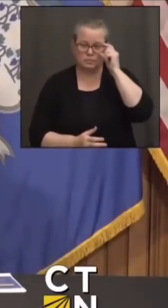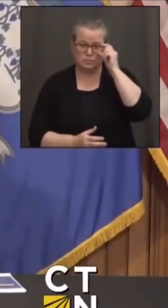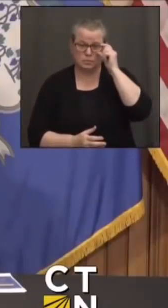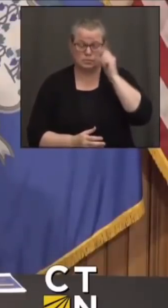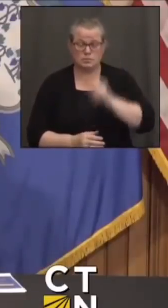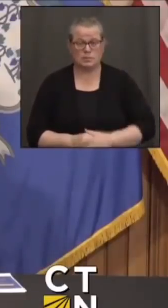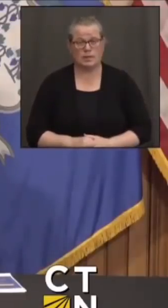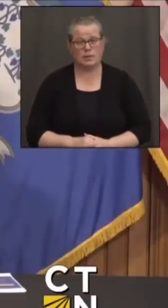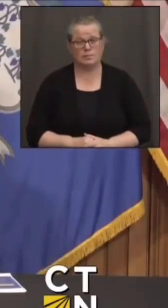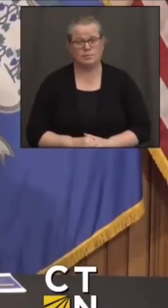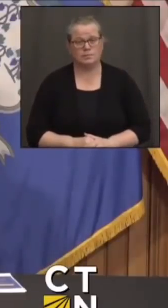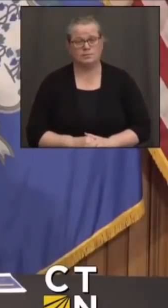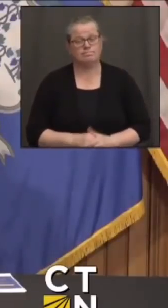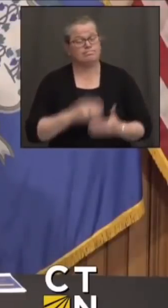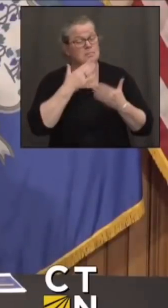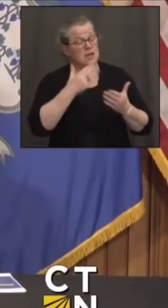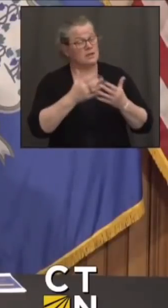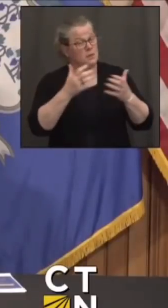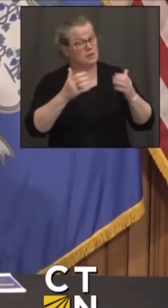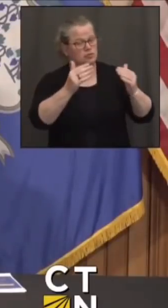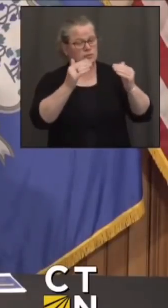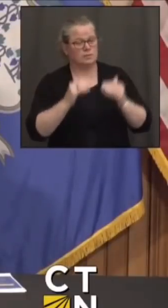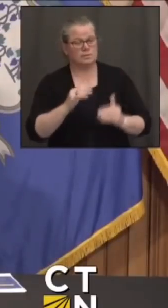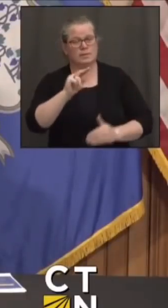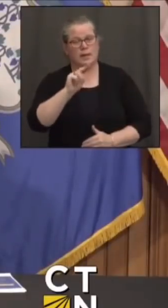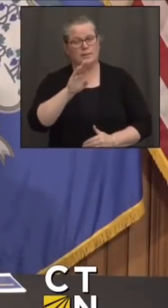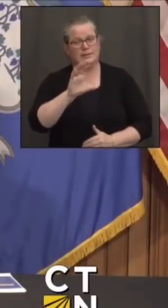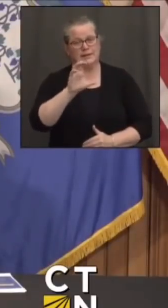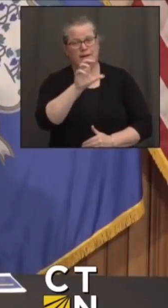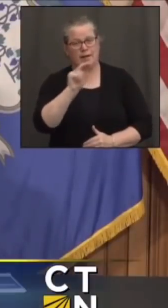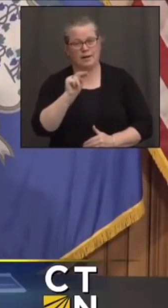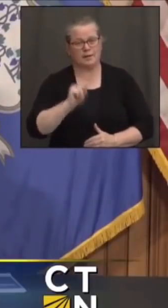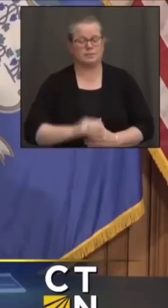Thank you very much. NBC Connecticut.